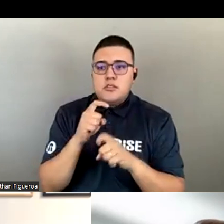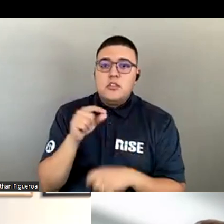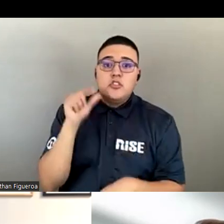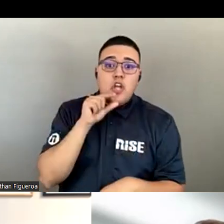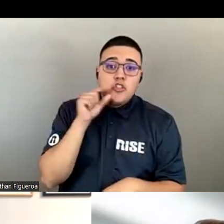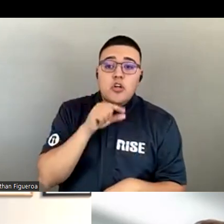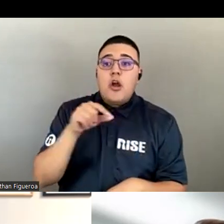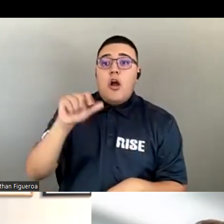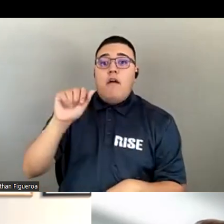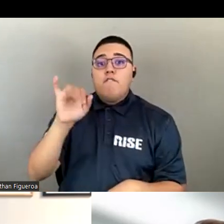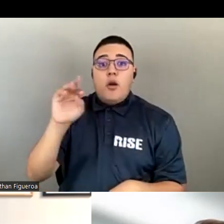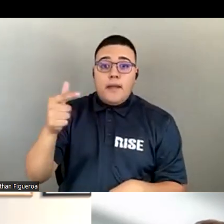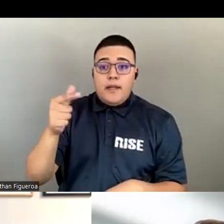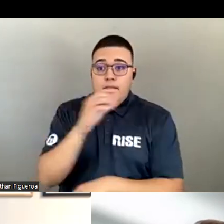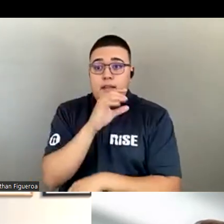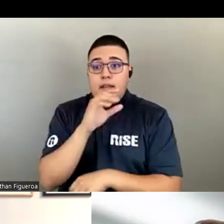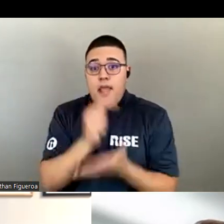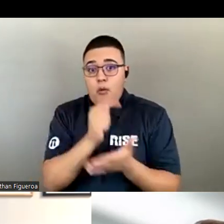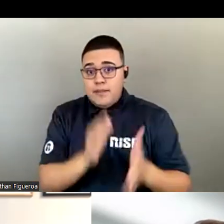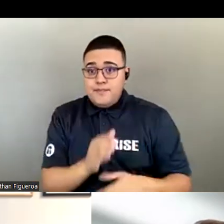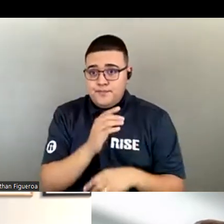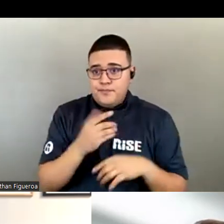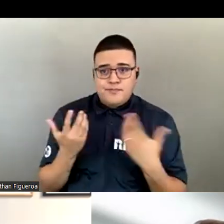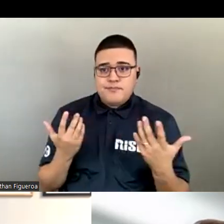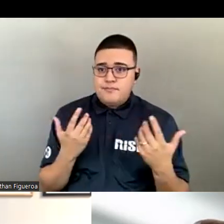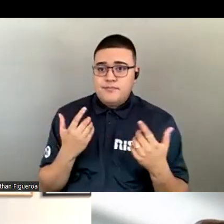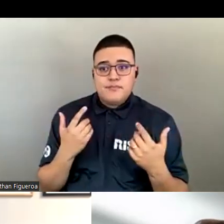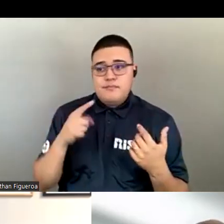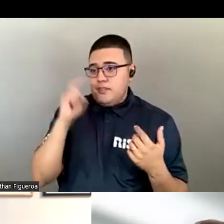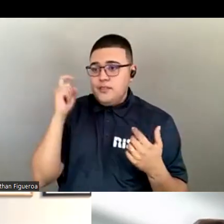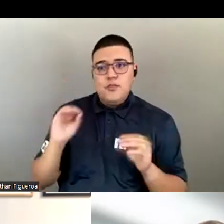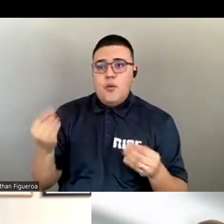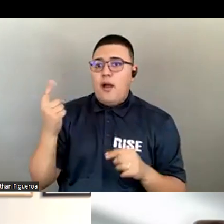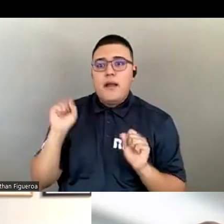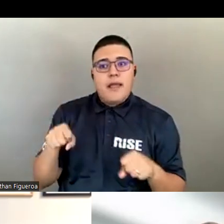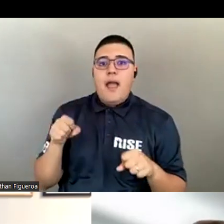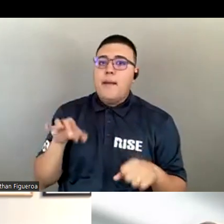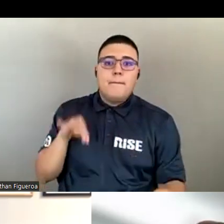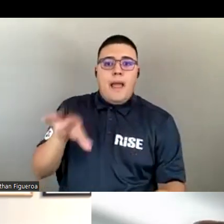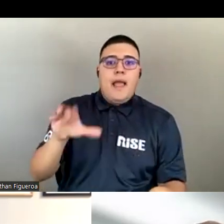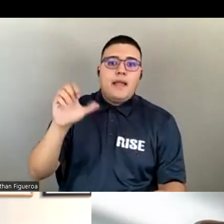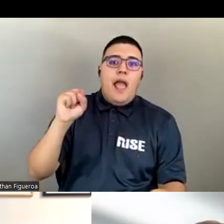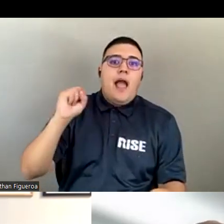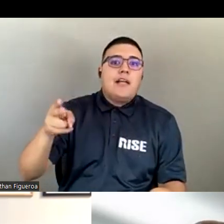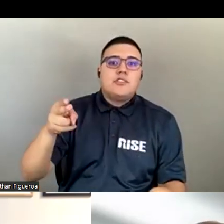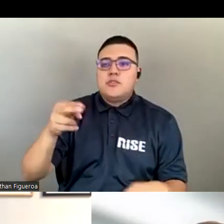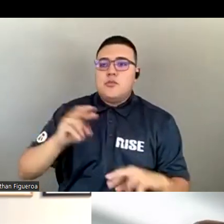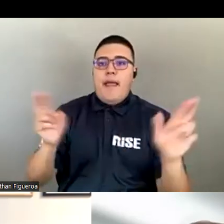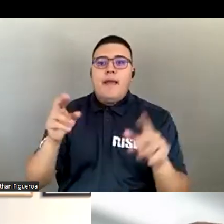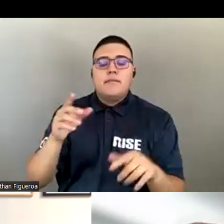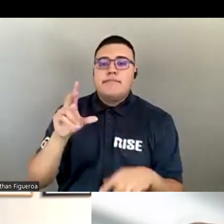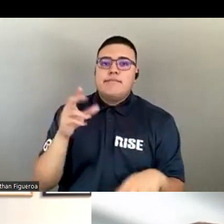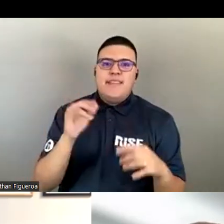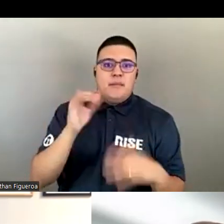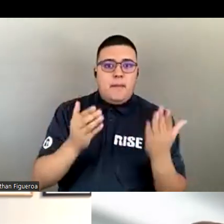Not everybody has access to, I'm going to pay cash rate for somebody. I will tell you that at my practice,